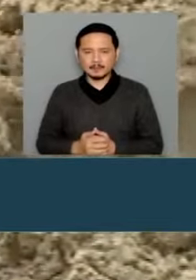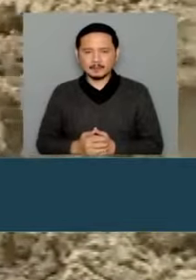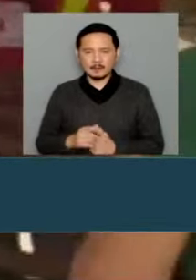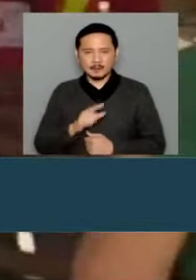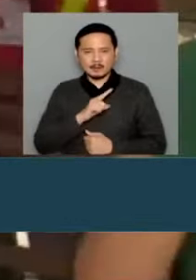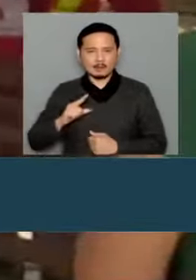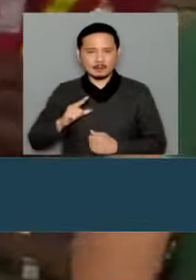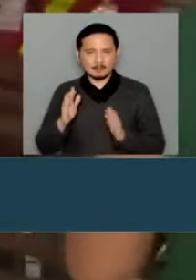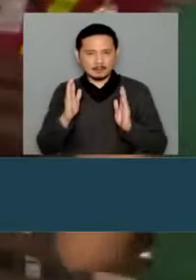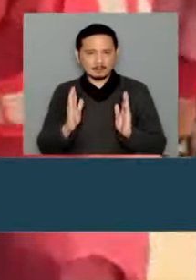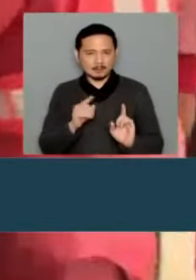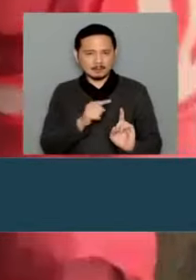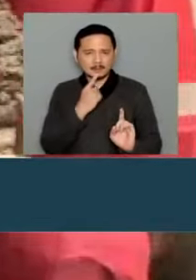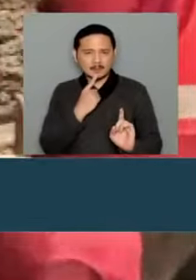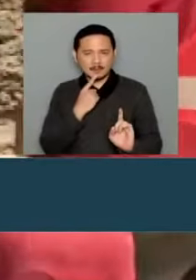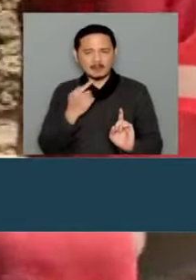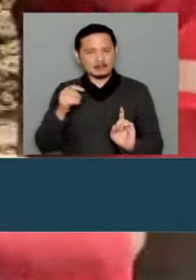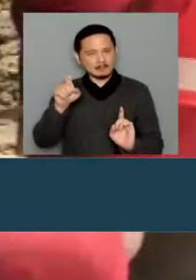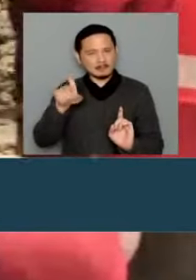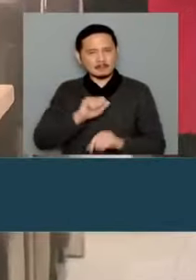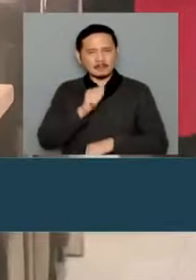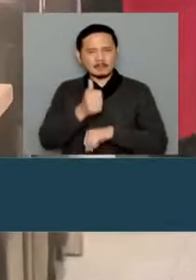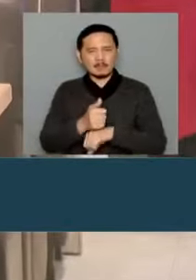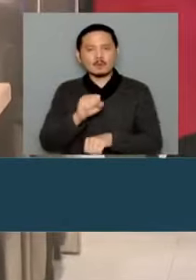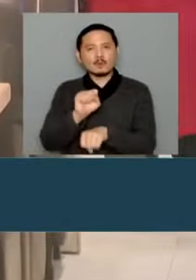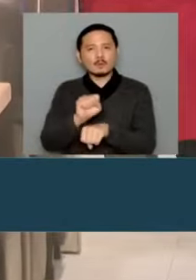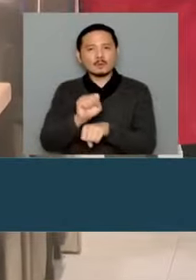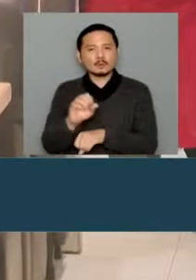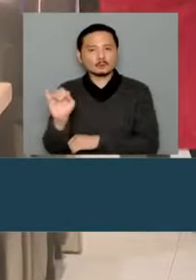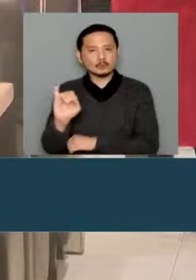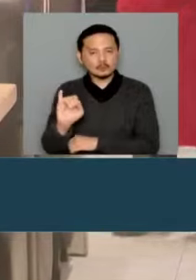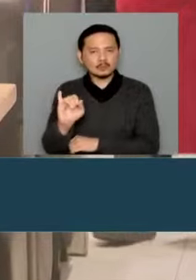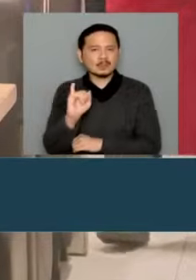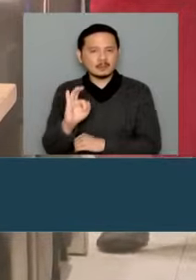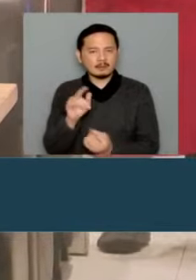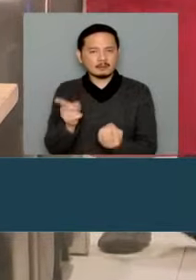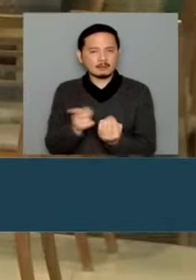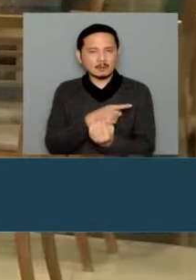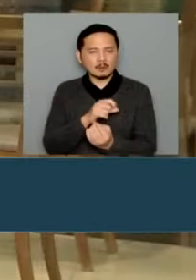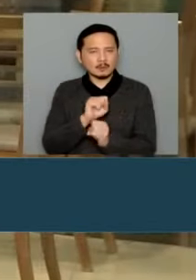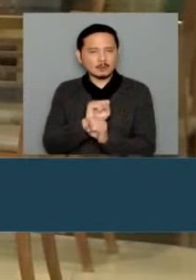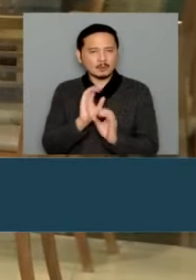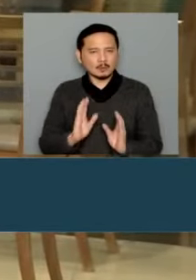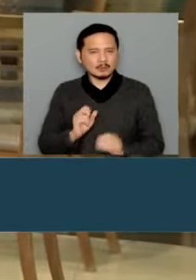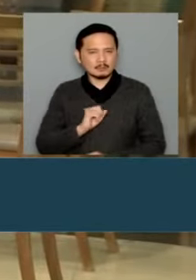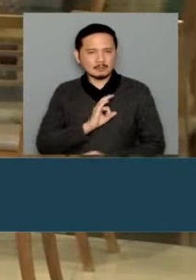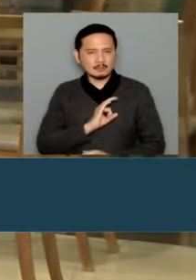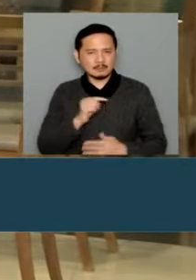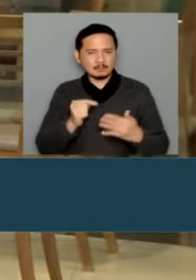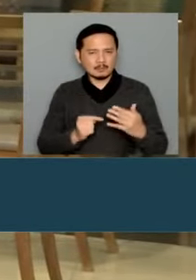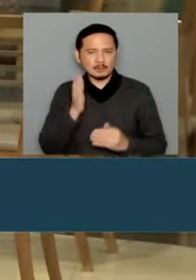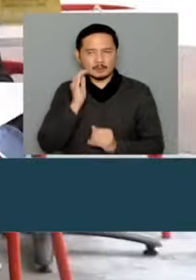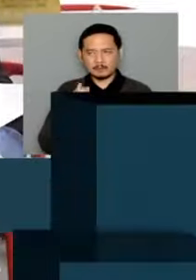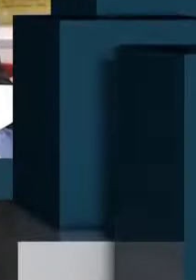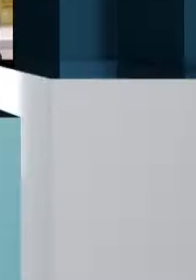workers' insurance that will benefit displaced employees. We'll get the side of the Trade Union Congress of the Philippines later on in the